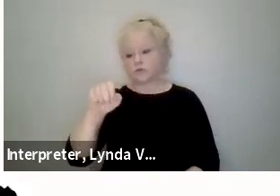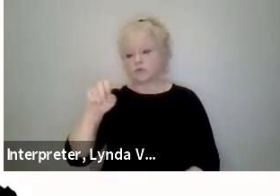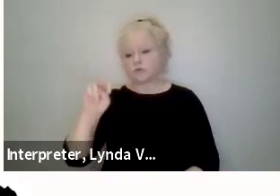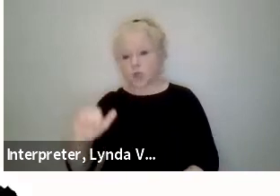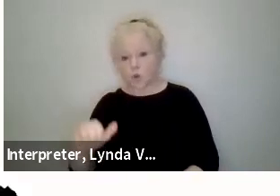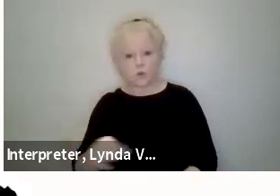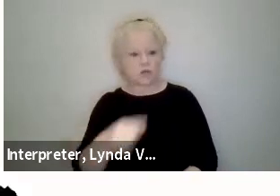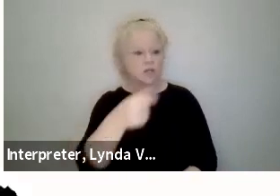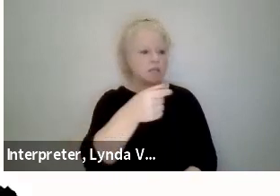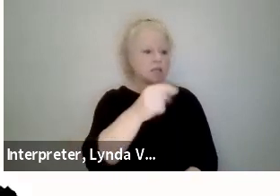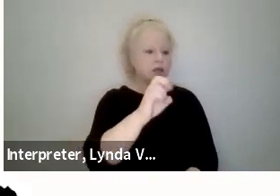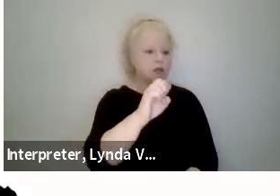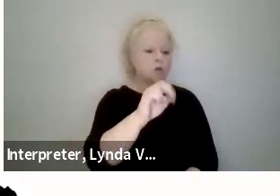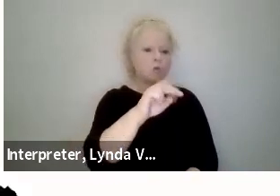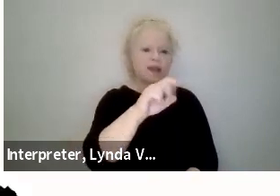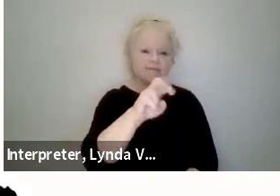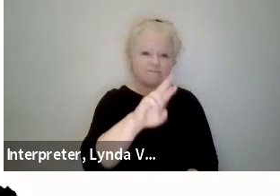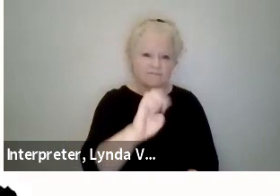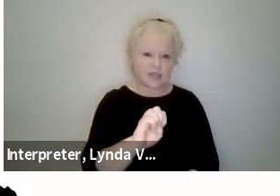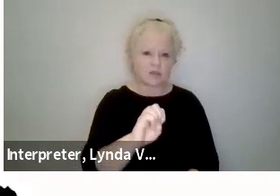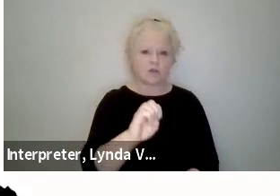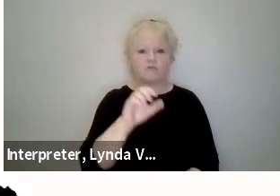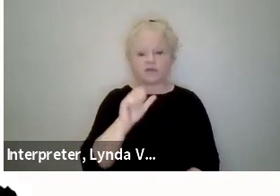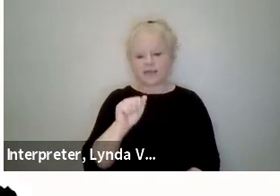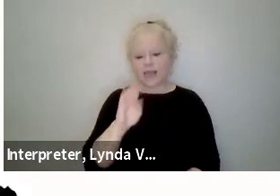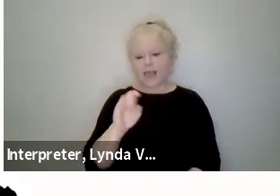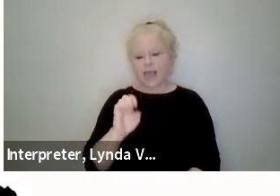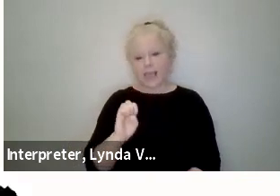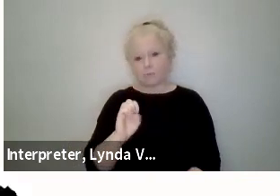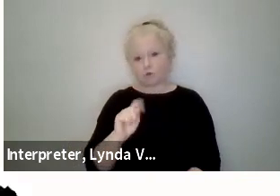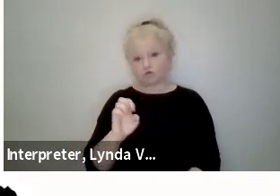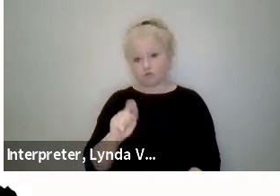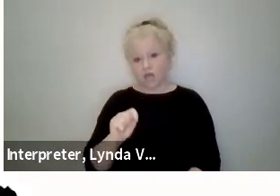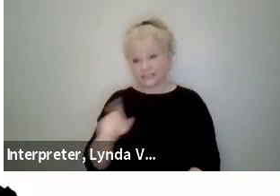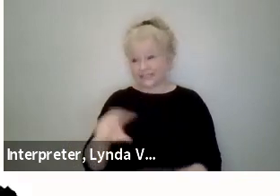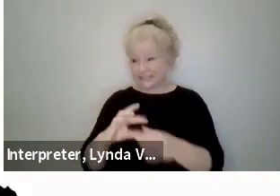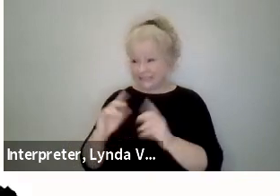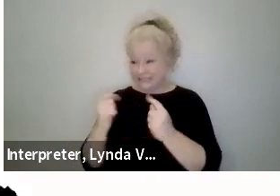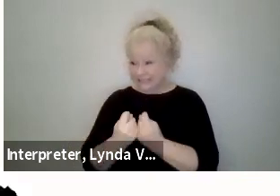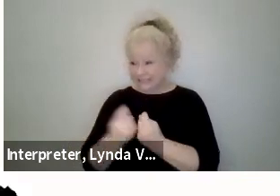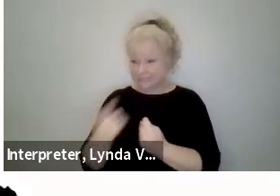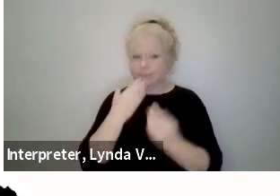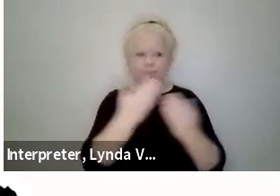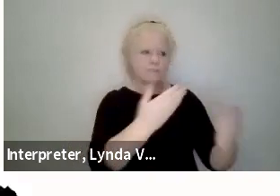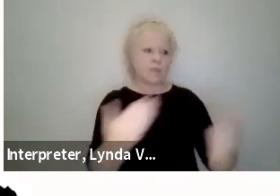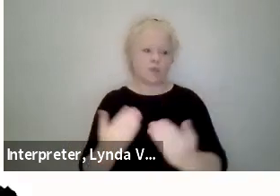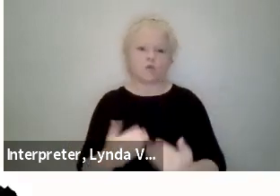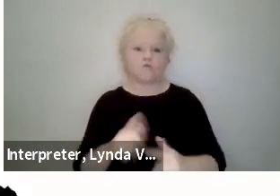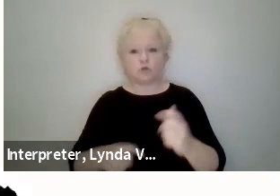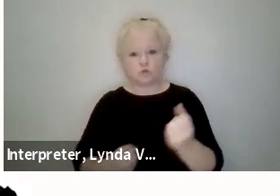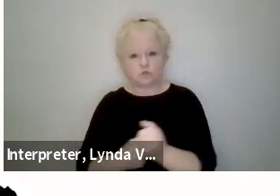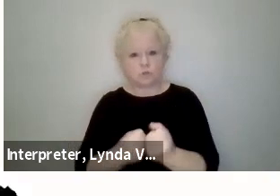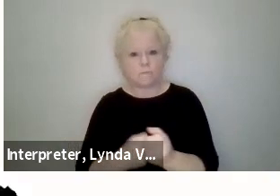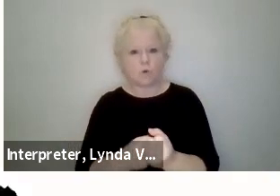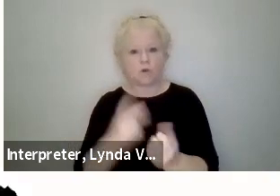and the rest of the Able Trust team for facilitating these conversations that I think are very important for us, as well as their support for